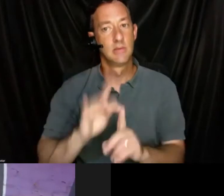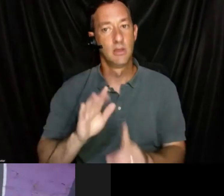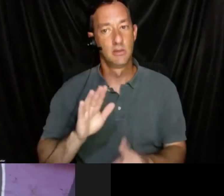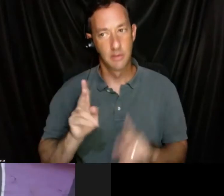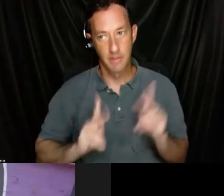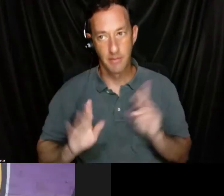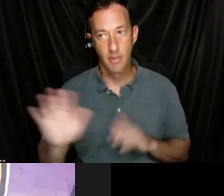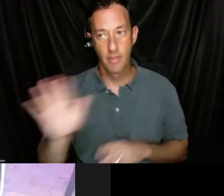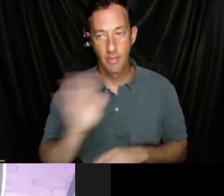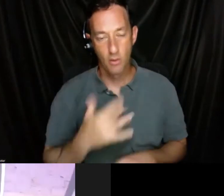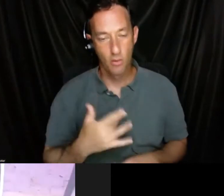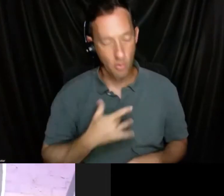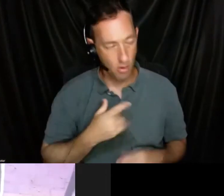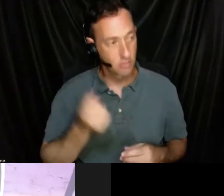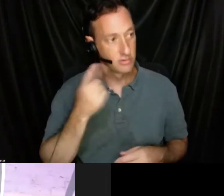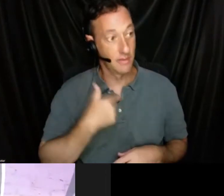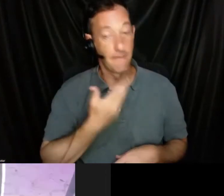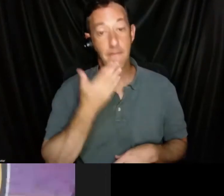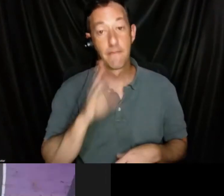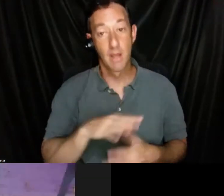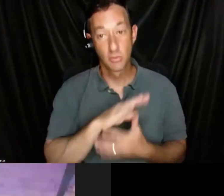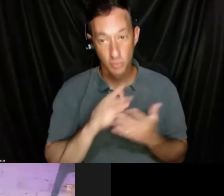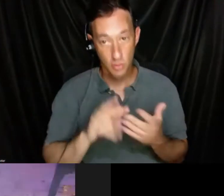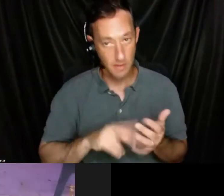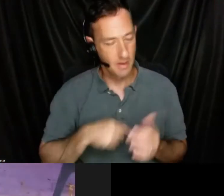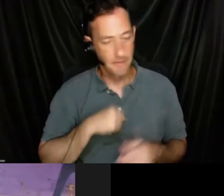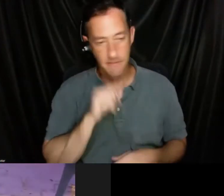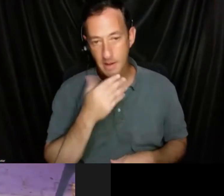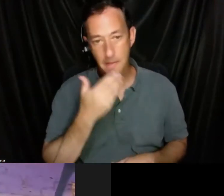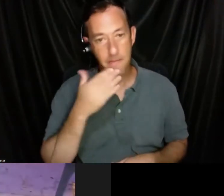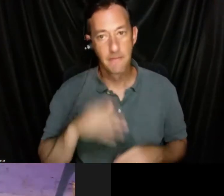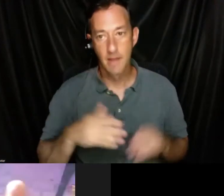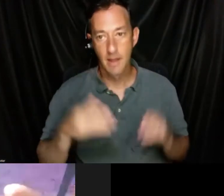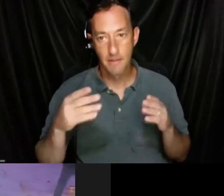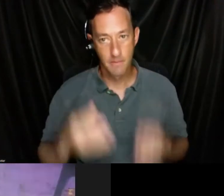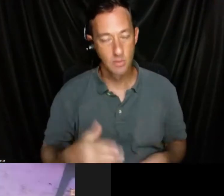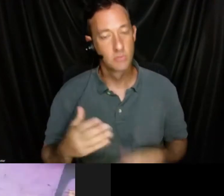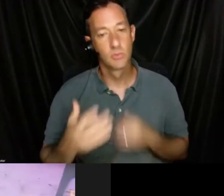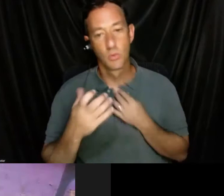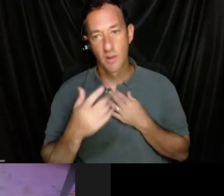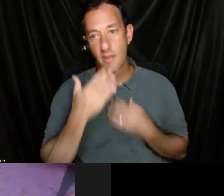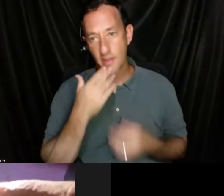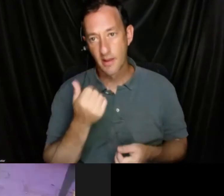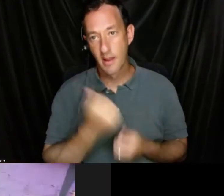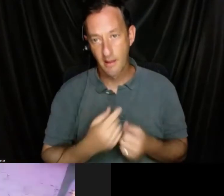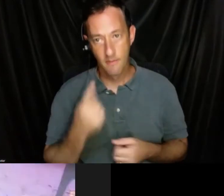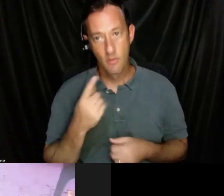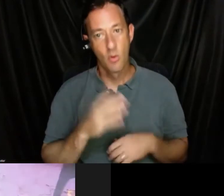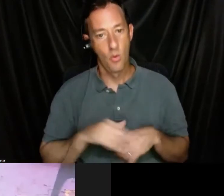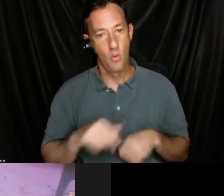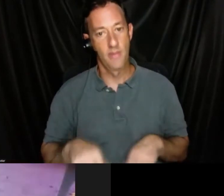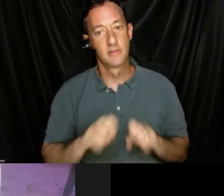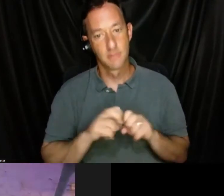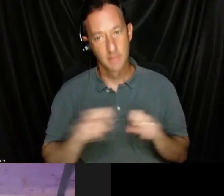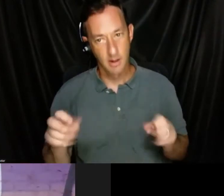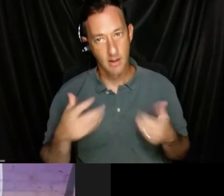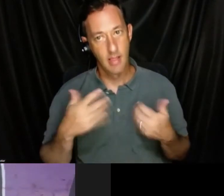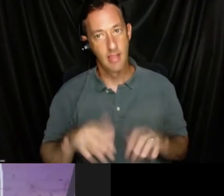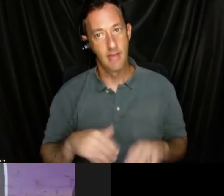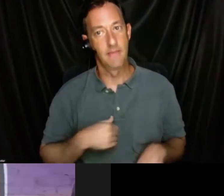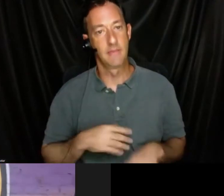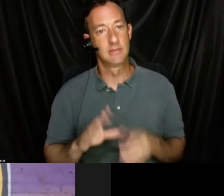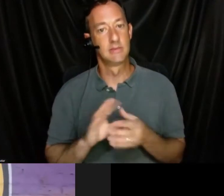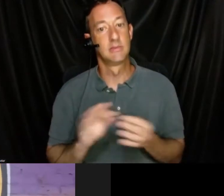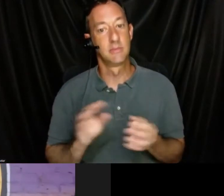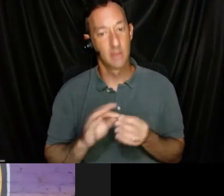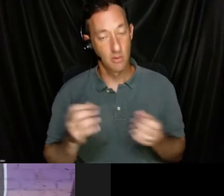choices, but I am not a bad person. And I want to thank everybody that's on this panel for allowing me to speak. Because there are a lot of